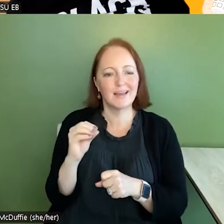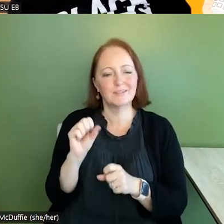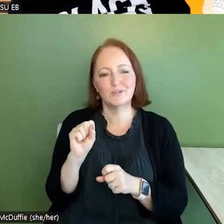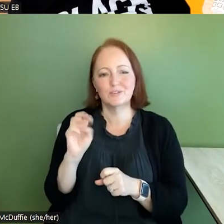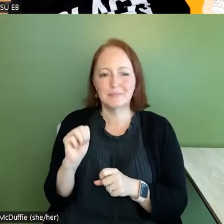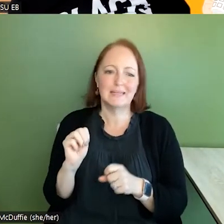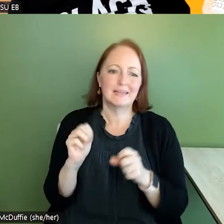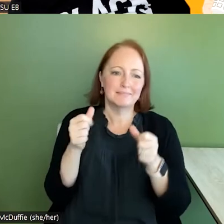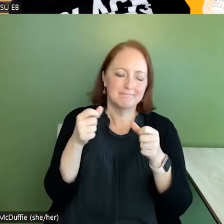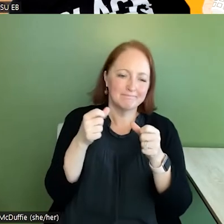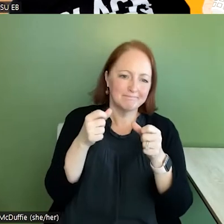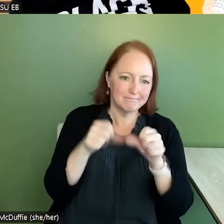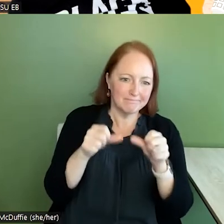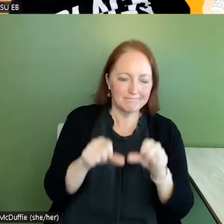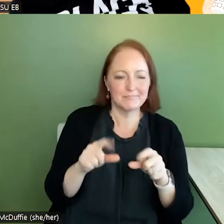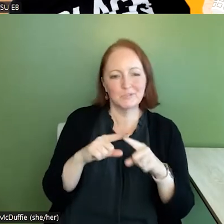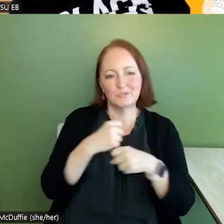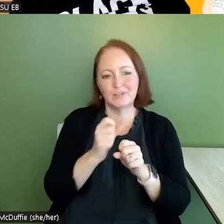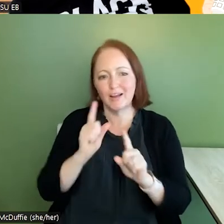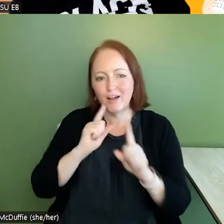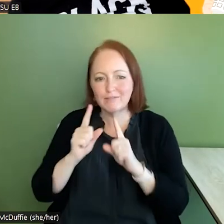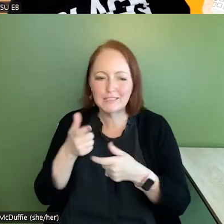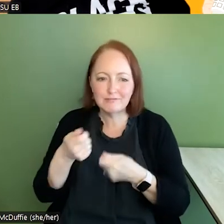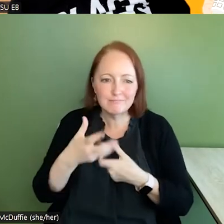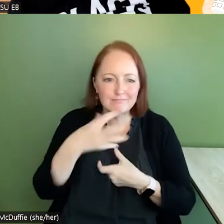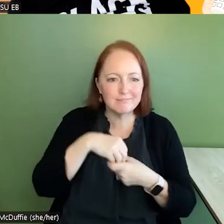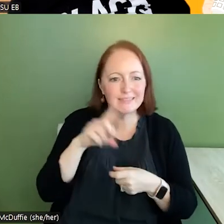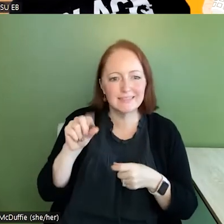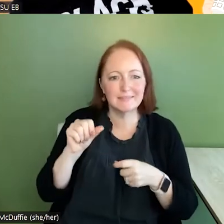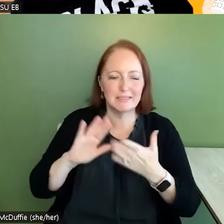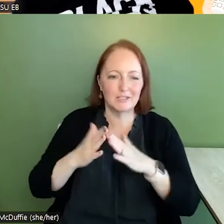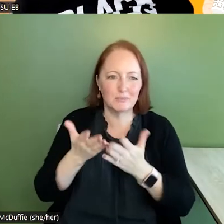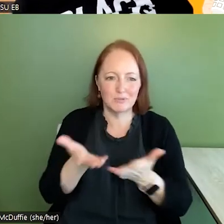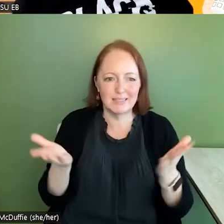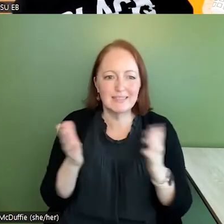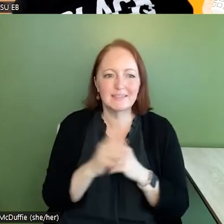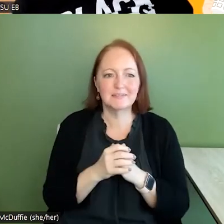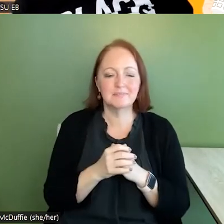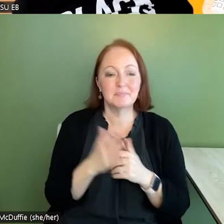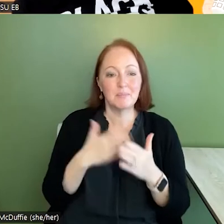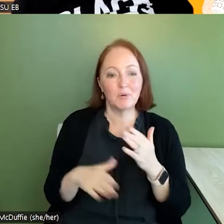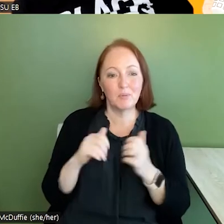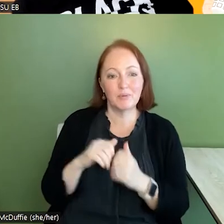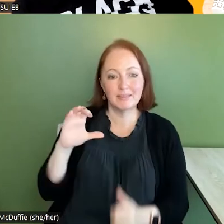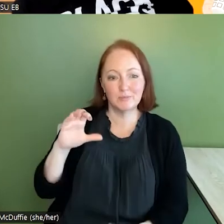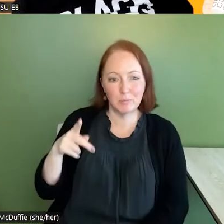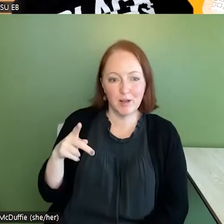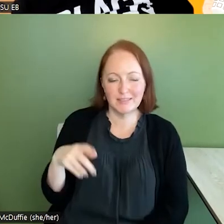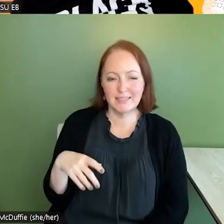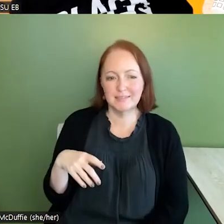platforms to create conversations engaging the disability community. Born with cerebral